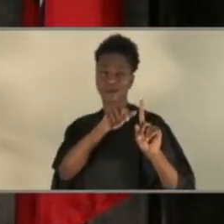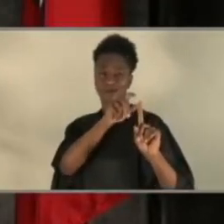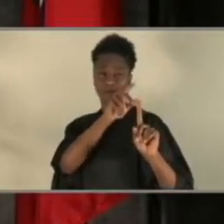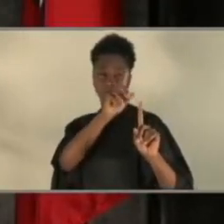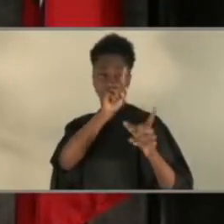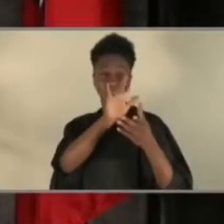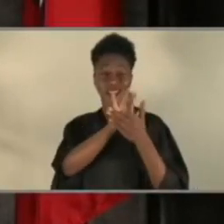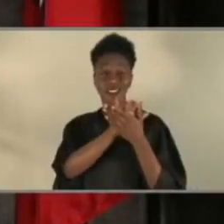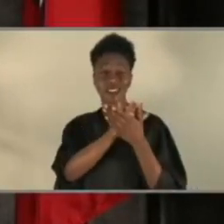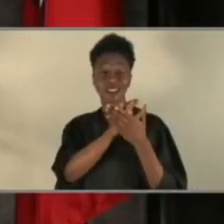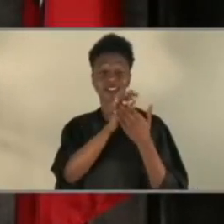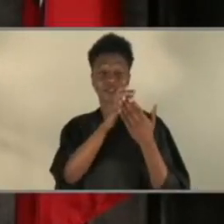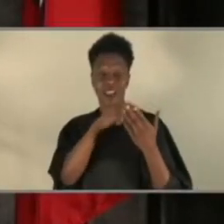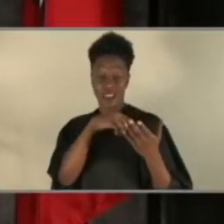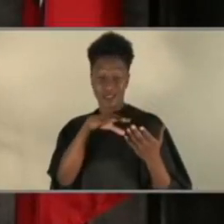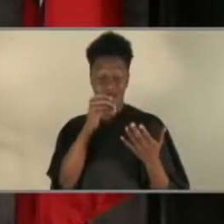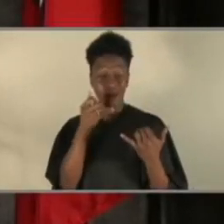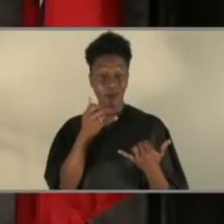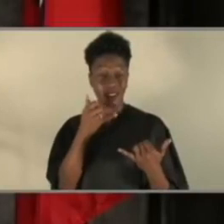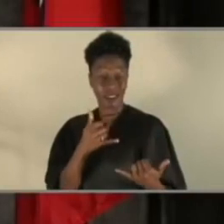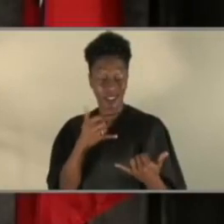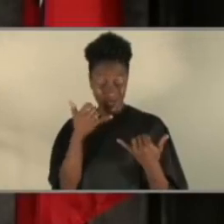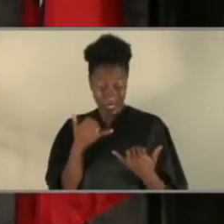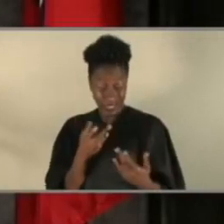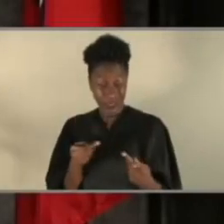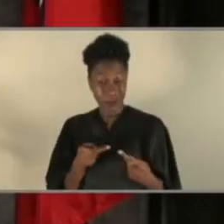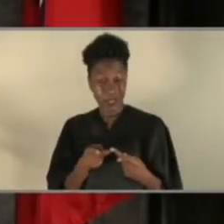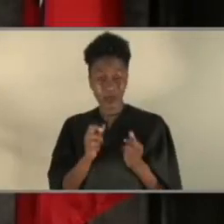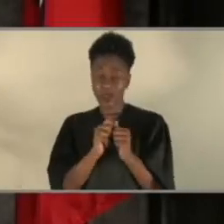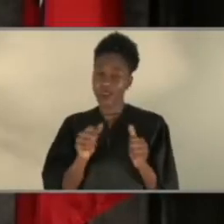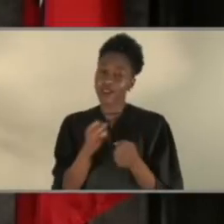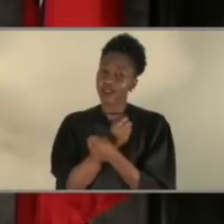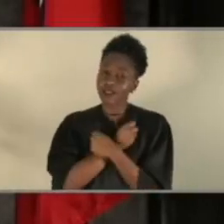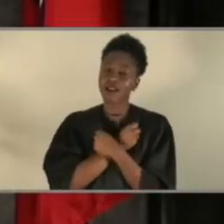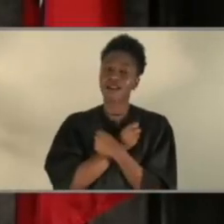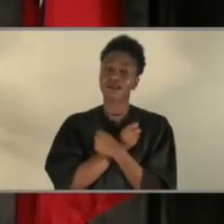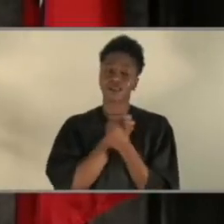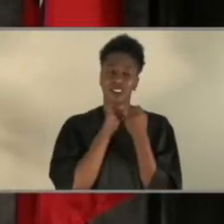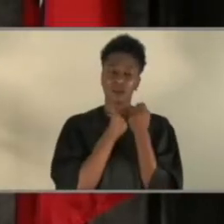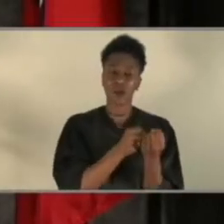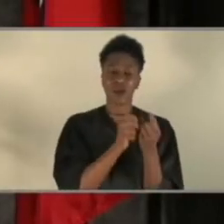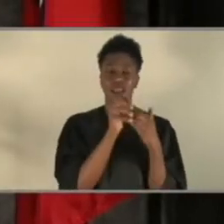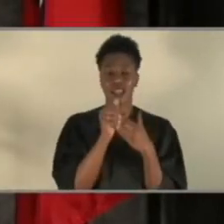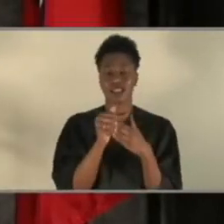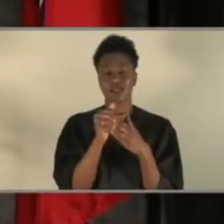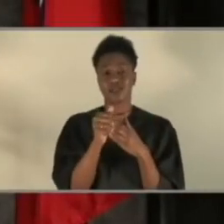in this invaluable position were it not for the love, support, and guidance of the people who have raised me.